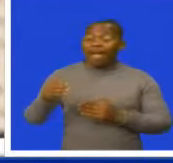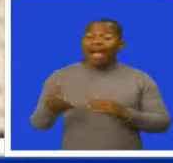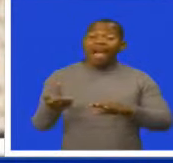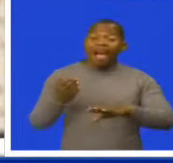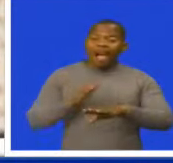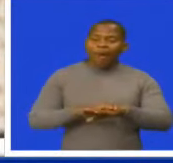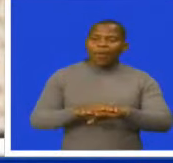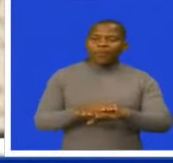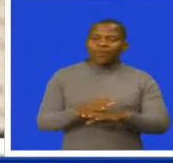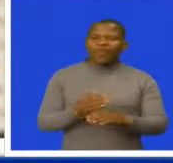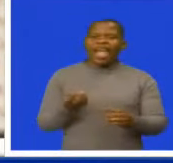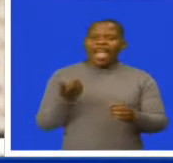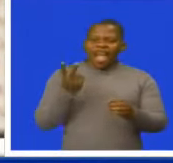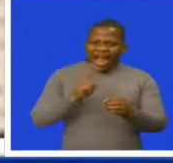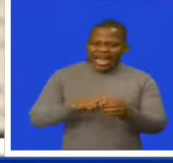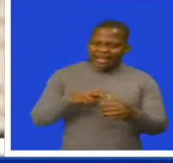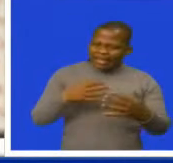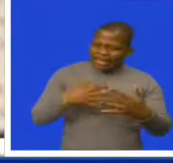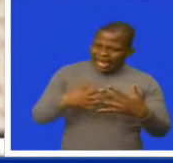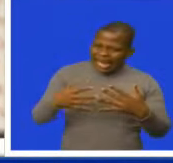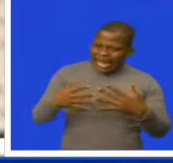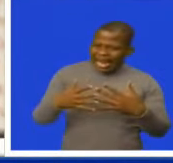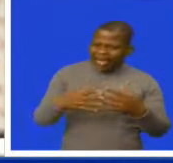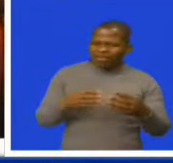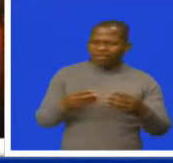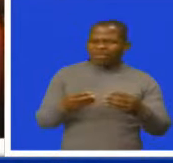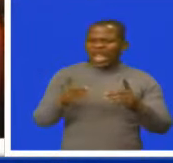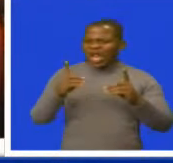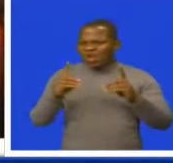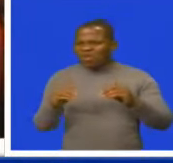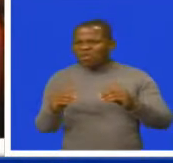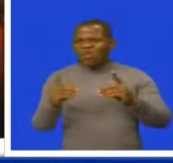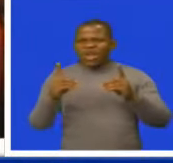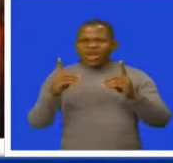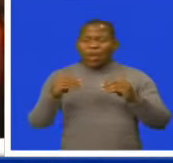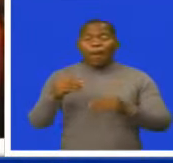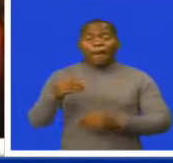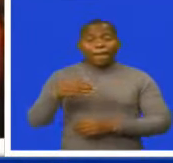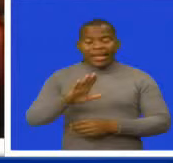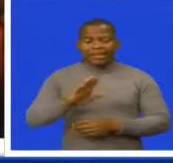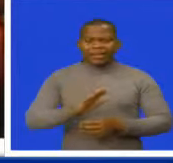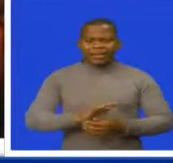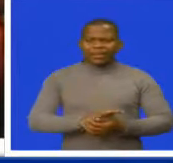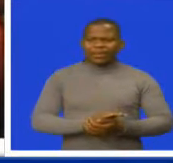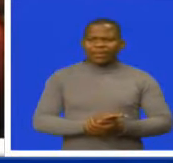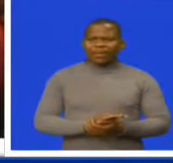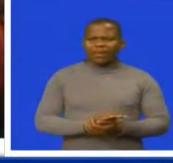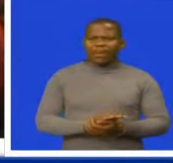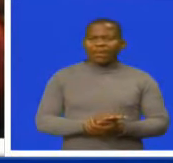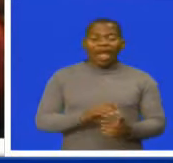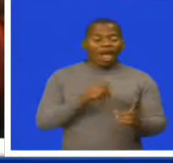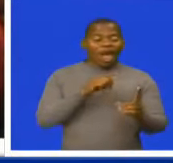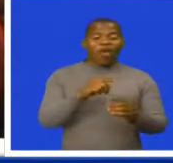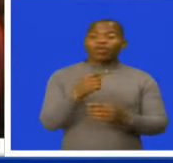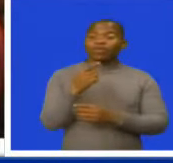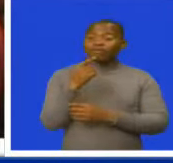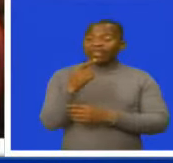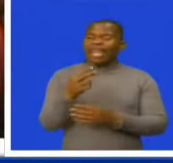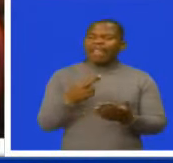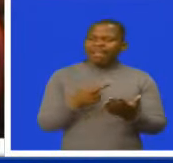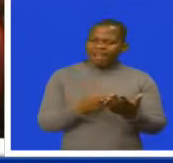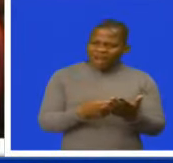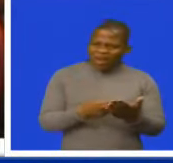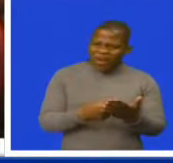tilungise lokufaka ekhathi kuphatheka kwemhlaba nalokunye. Lithi uma lo mbiko sowulungiswe ngalokuphelele kumele ufike kuwo onke